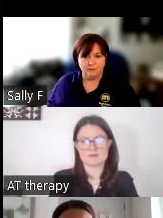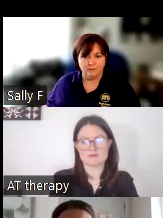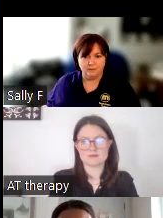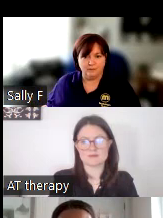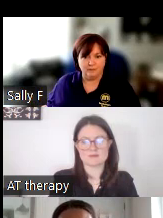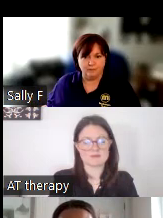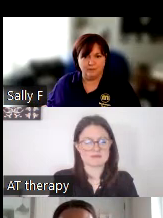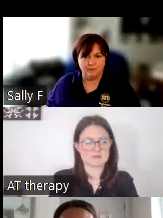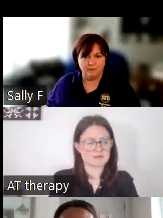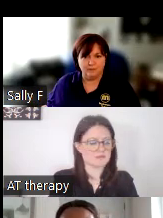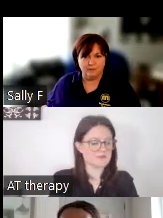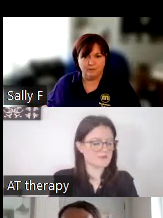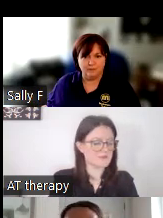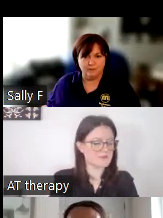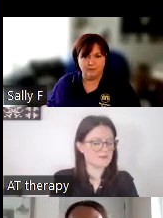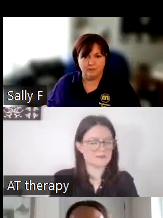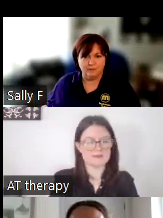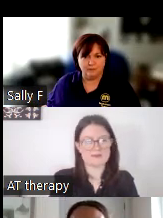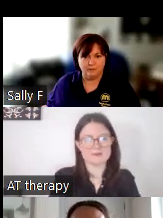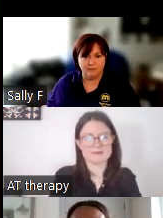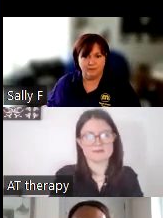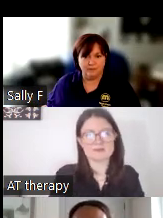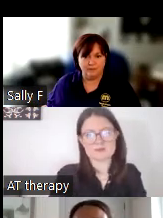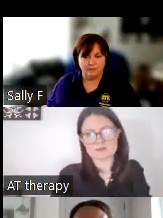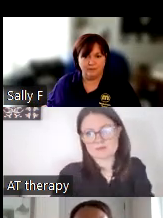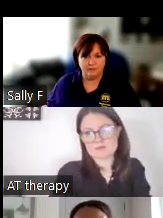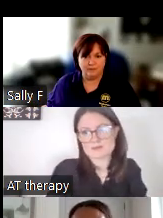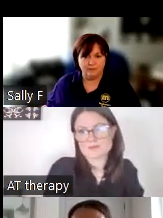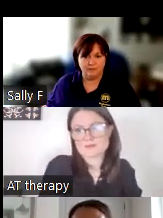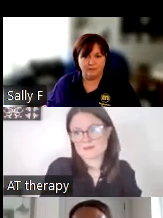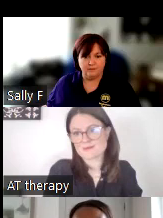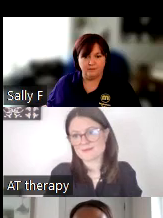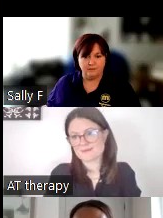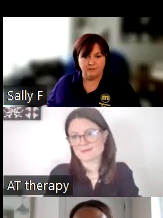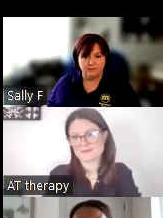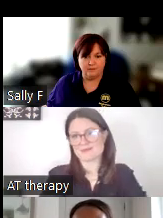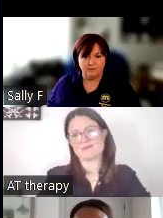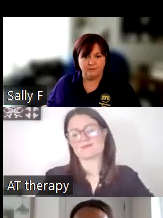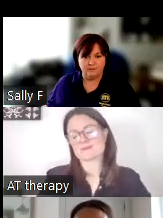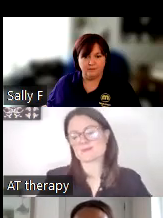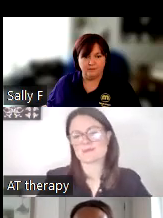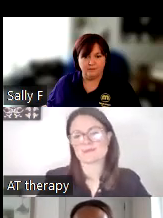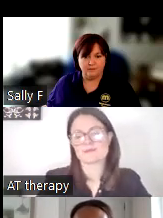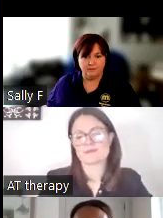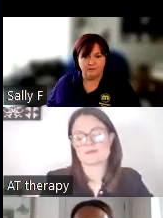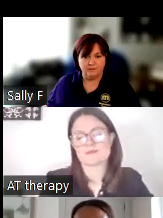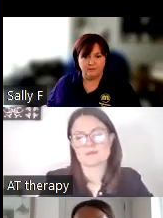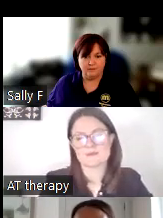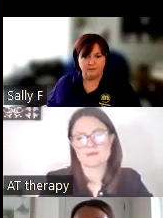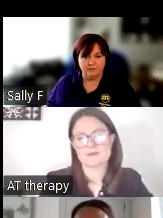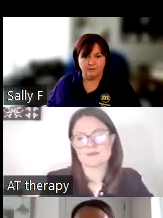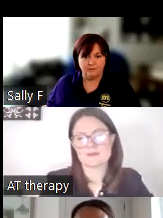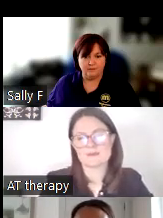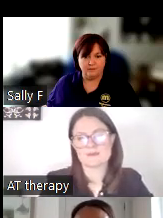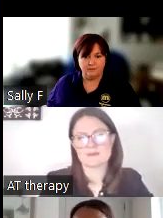to do for them is great for your ready, steady, go game. So, you know, with a 6-month-old baby, blowing bubbles, blowing